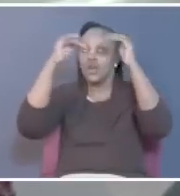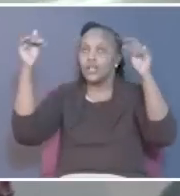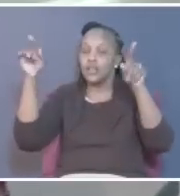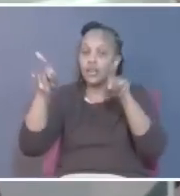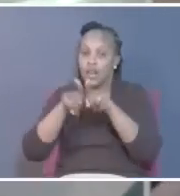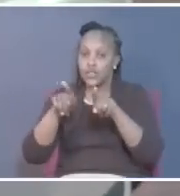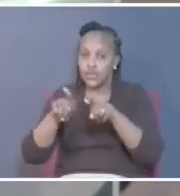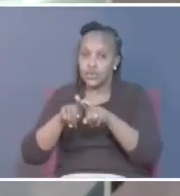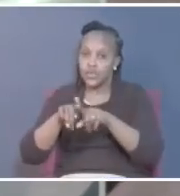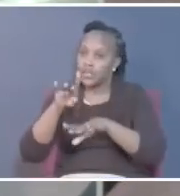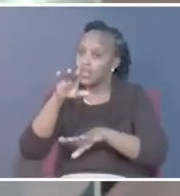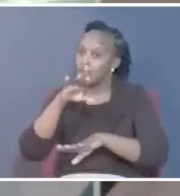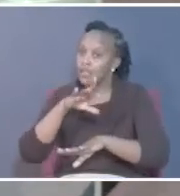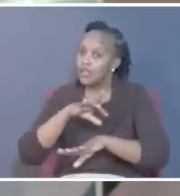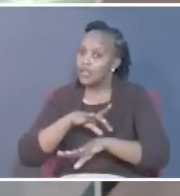binguni na